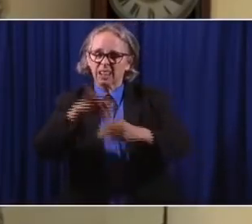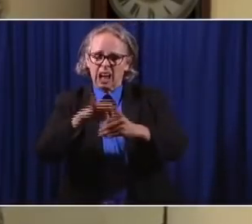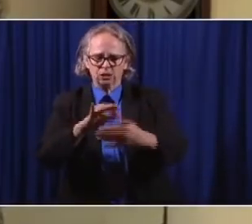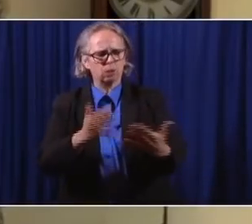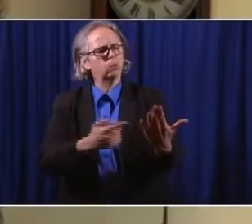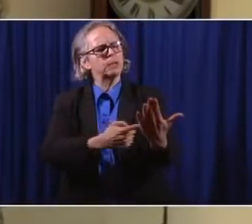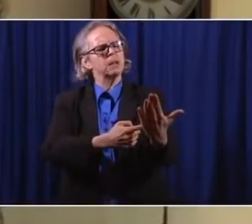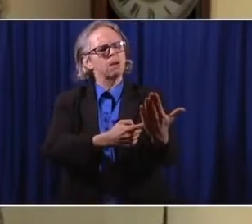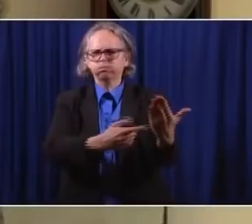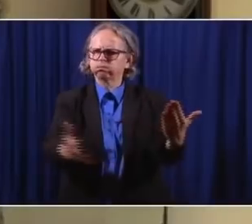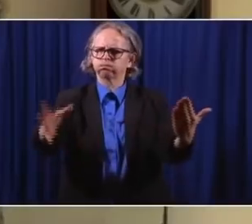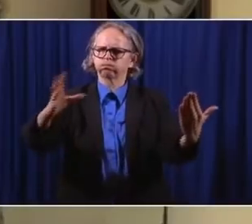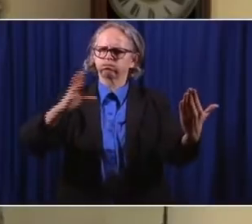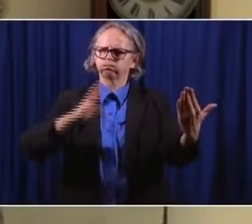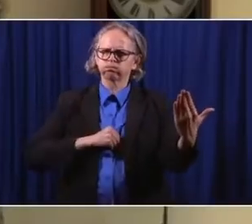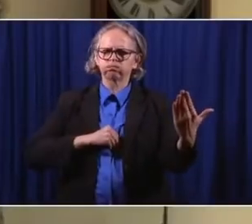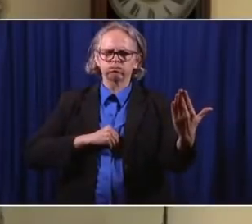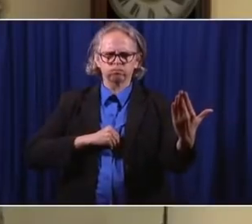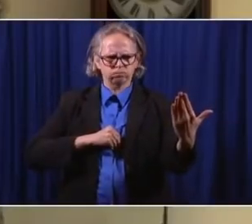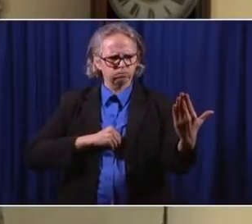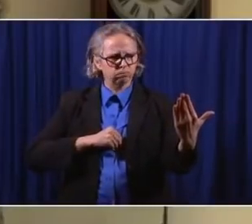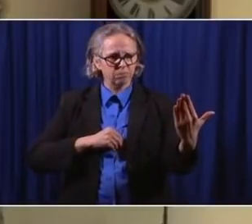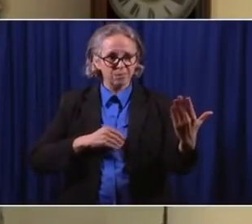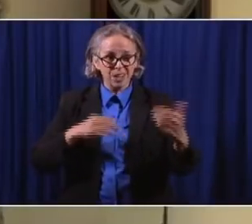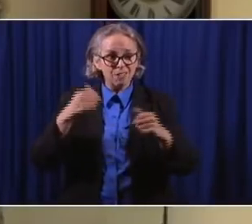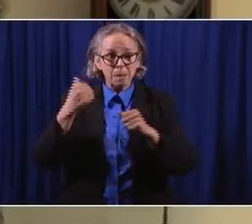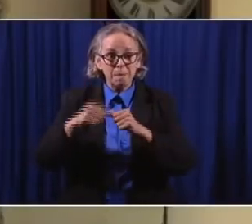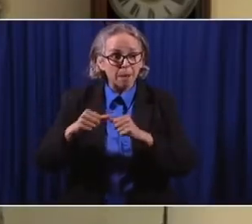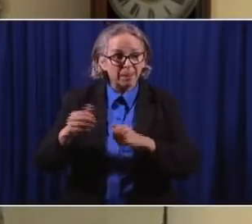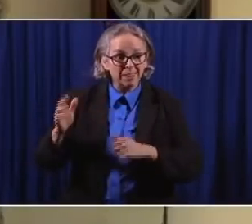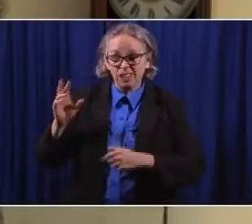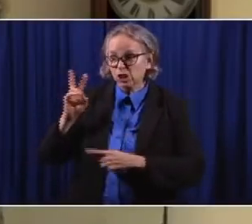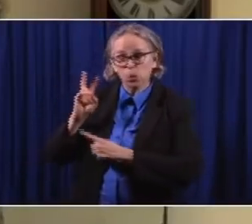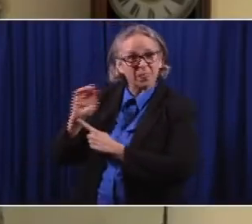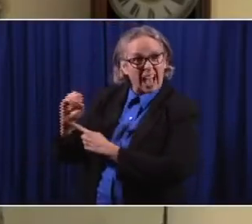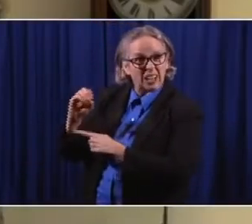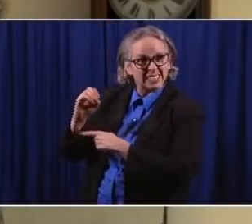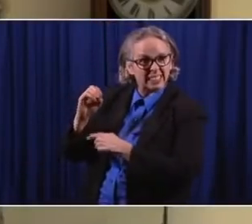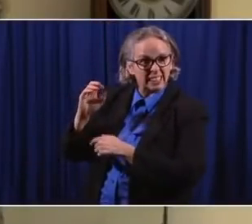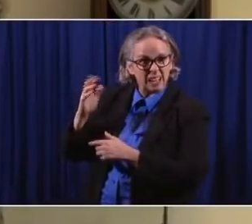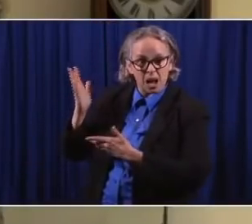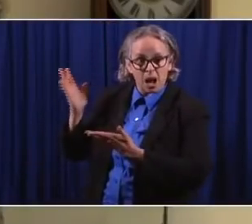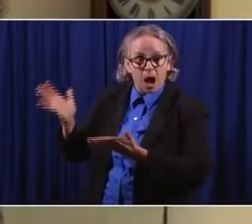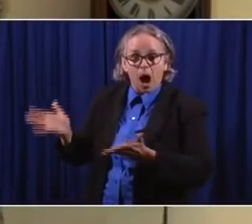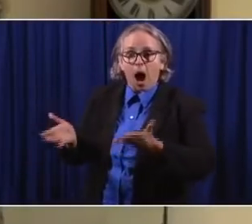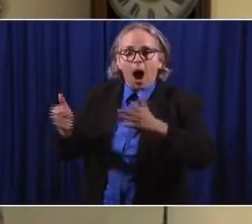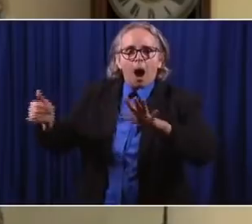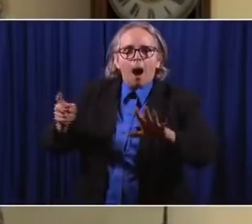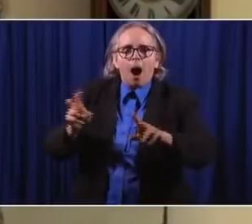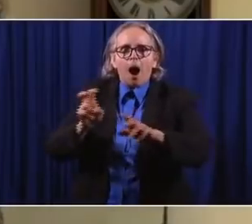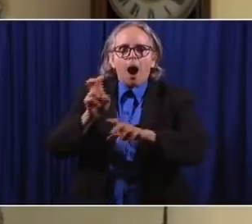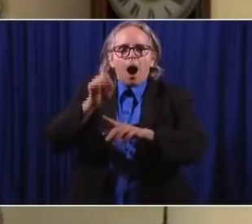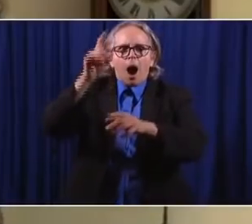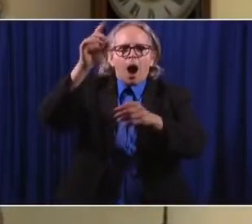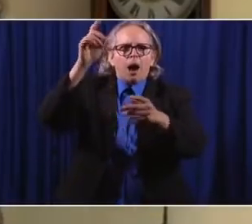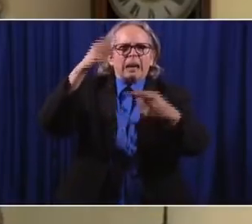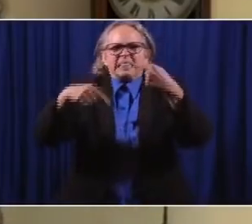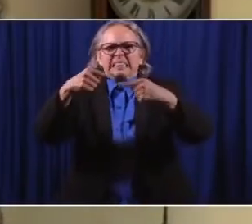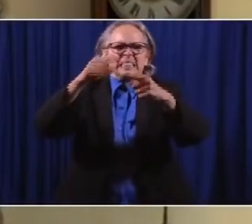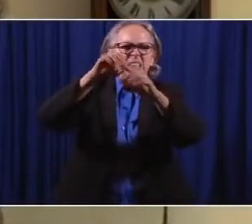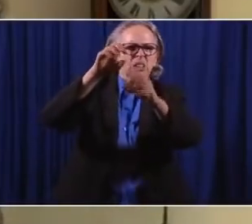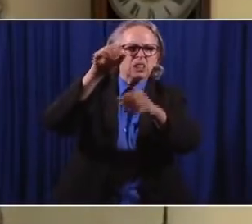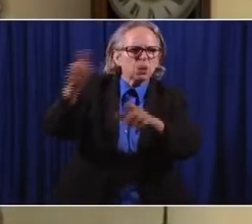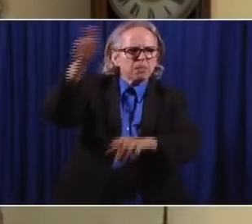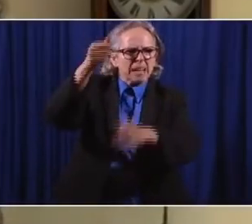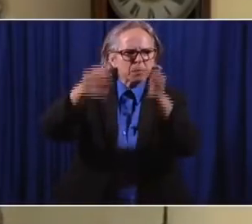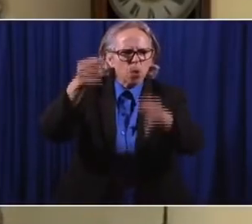2000, obviously that ended up in the Supreme Court. But the loser, Albert Gore, didn't agree with